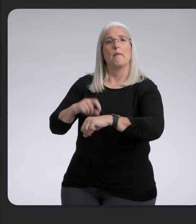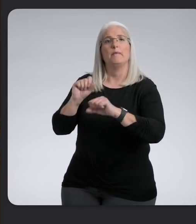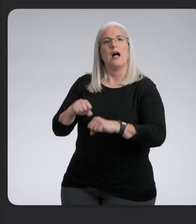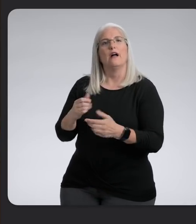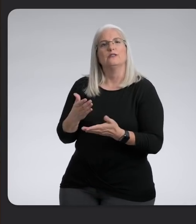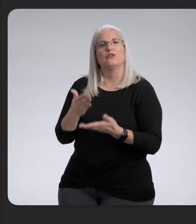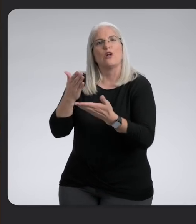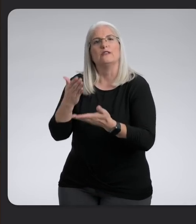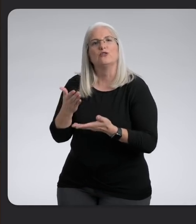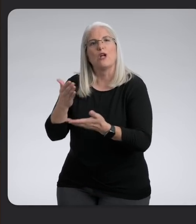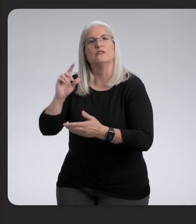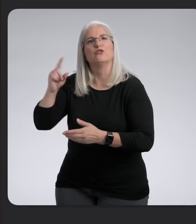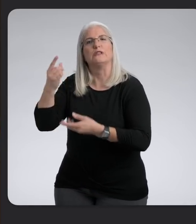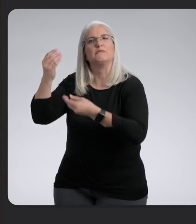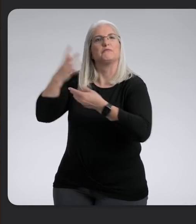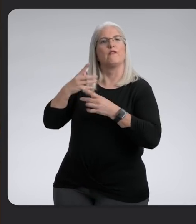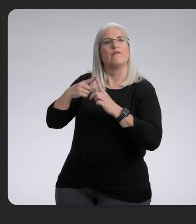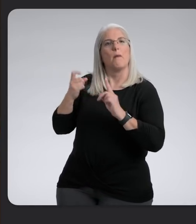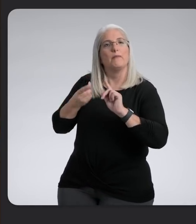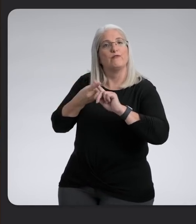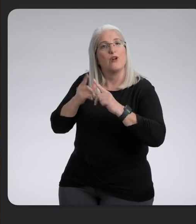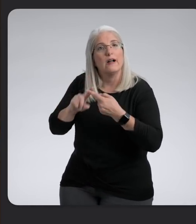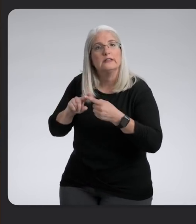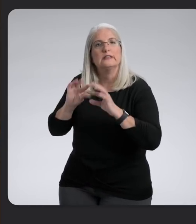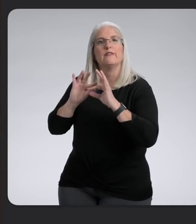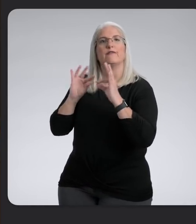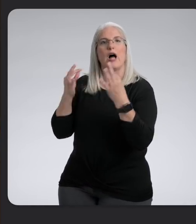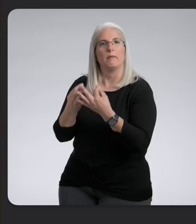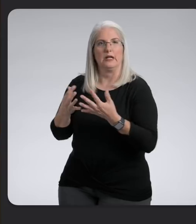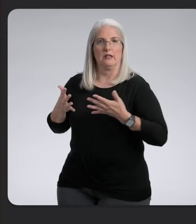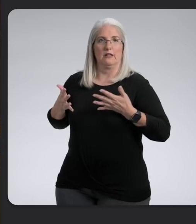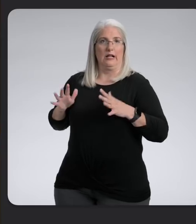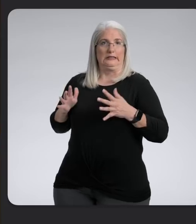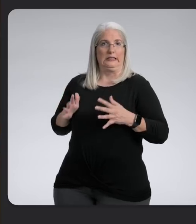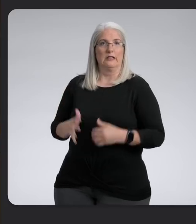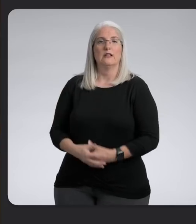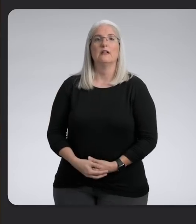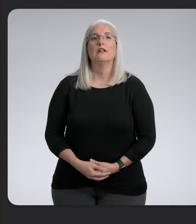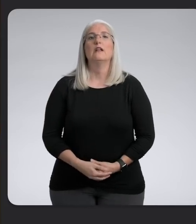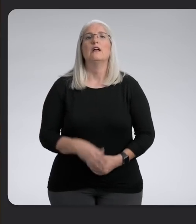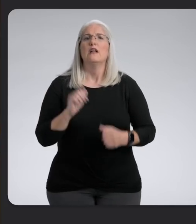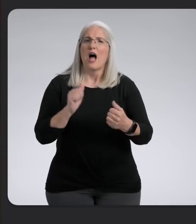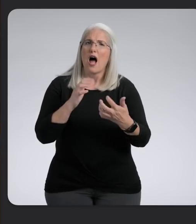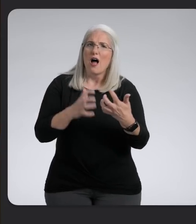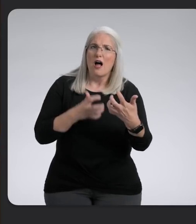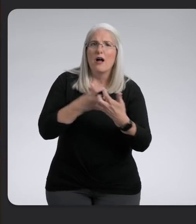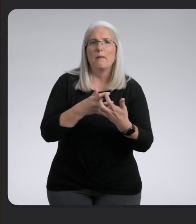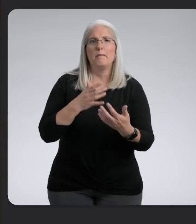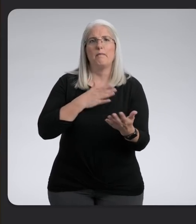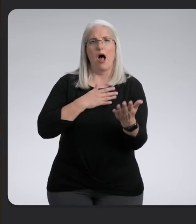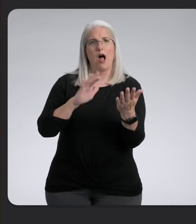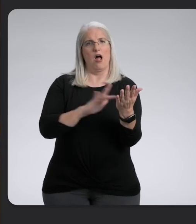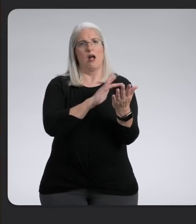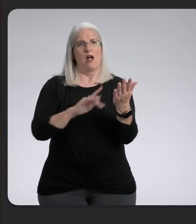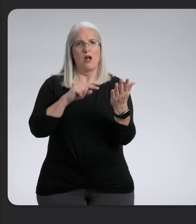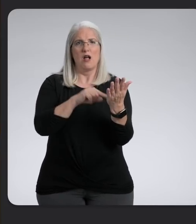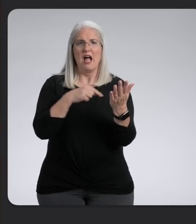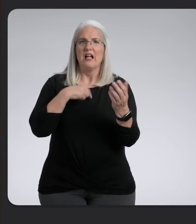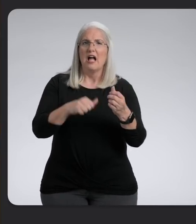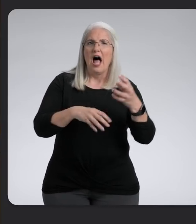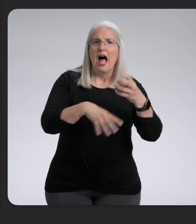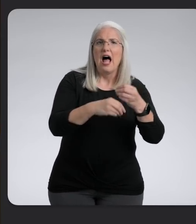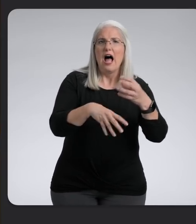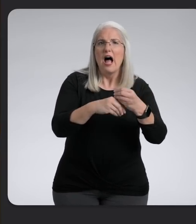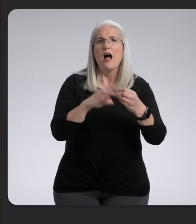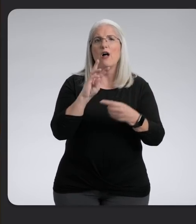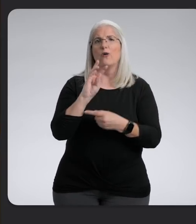or apps like Calm. And for a home screen to match, you can have your favorite entertainment apps like YouTube or widgets for keeping up with your